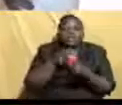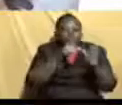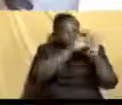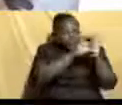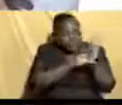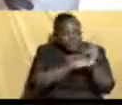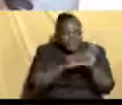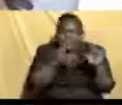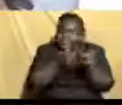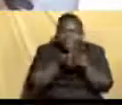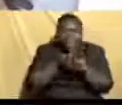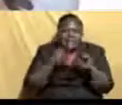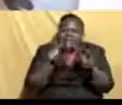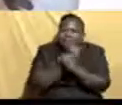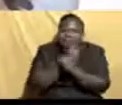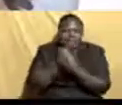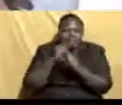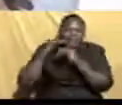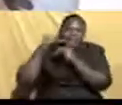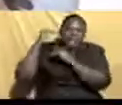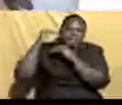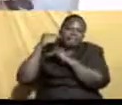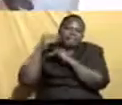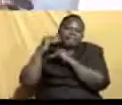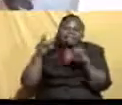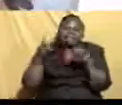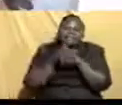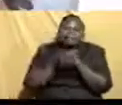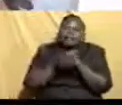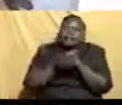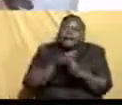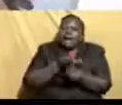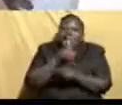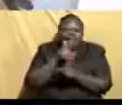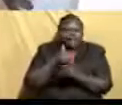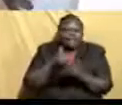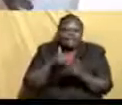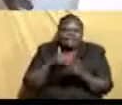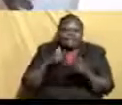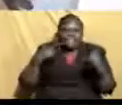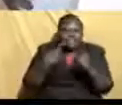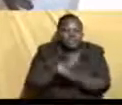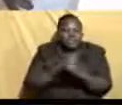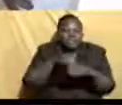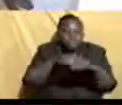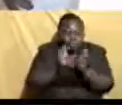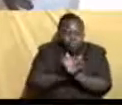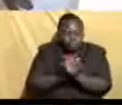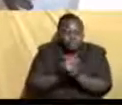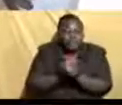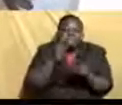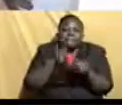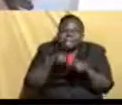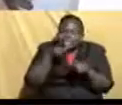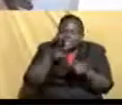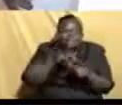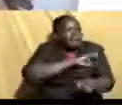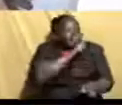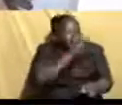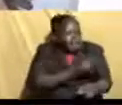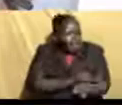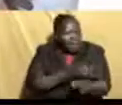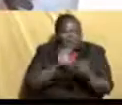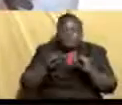happen because sovereignty cannot be limited by the constitution. It's an extra-constitutional entity. However, that sovereignty